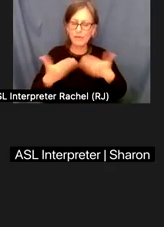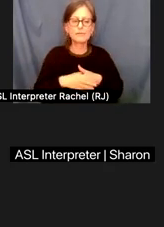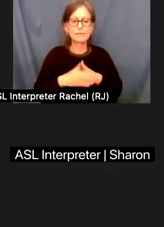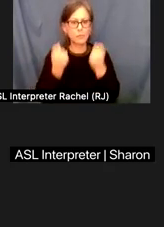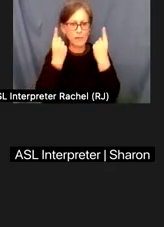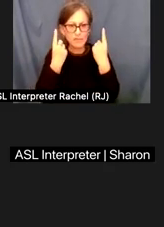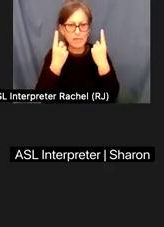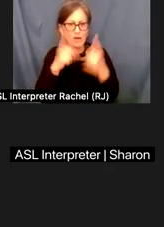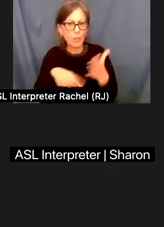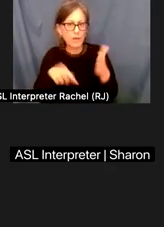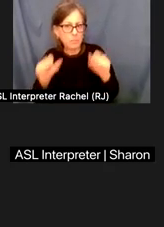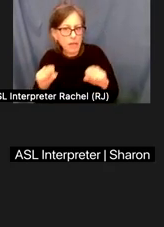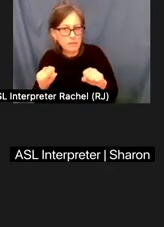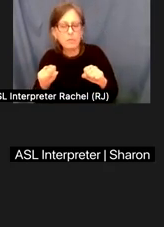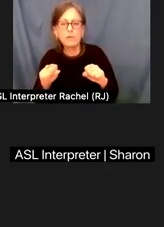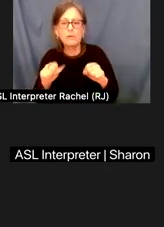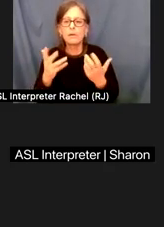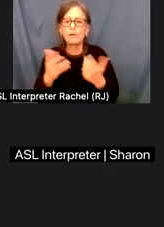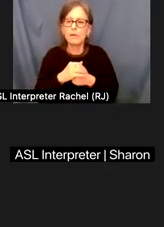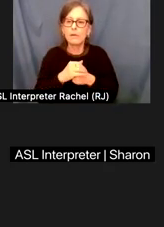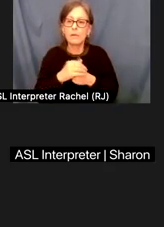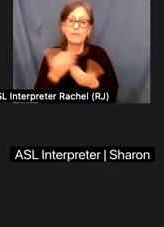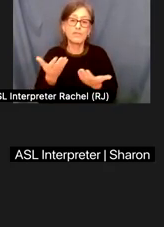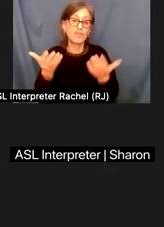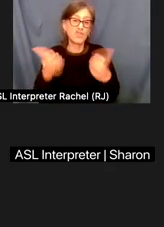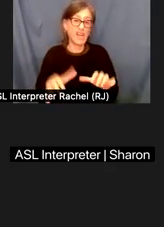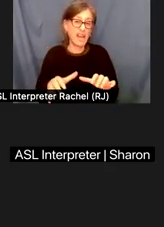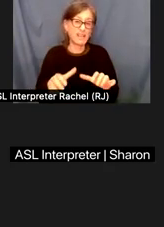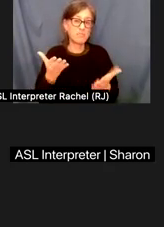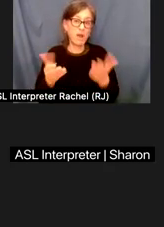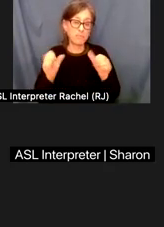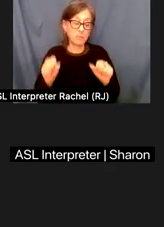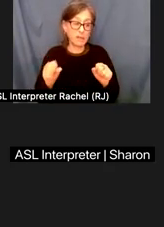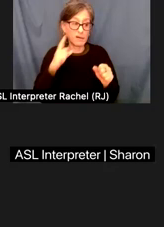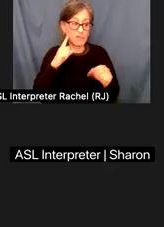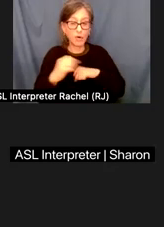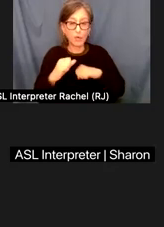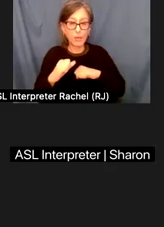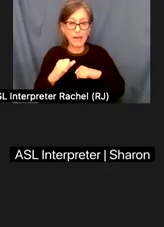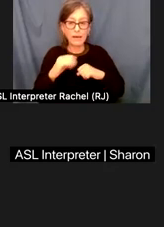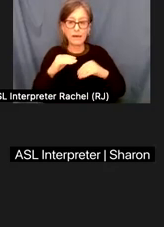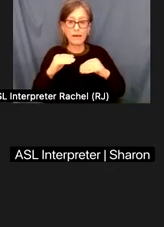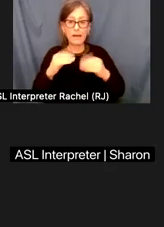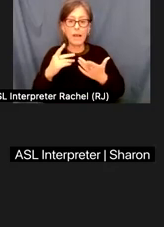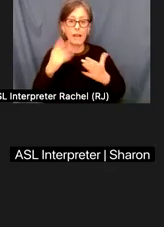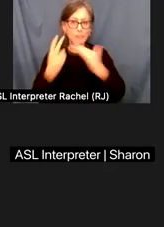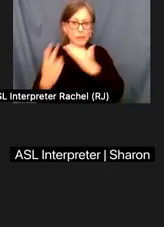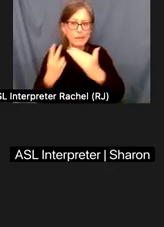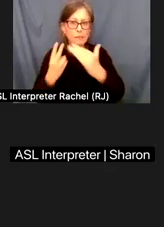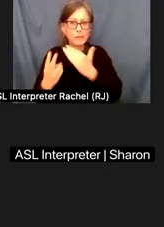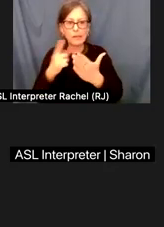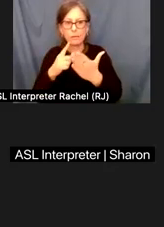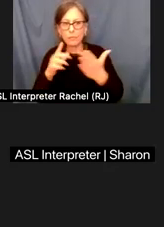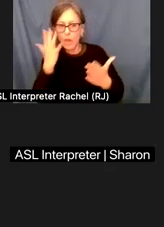understand what's possible, what's the probability of earthquakes and how they will shake, working with engineers